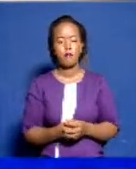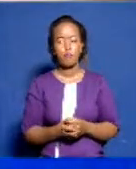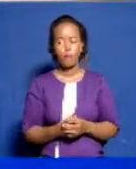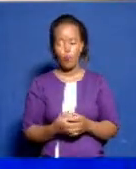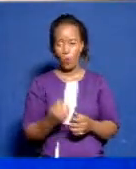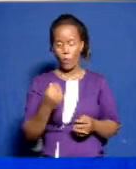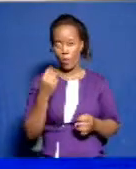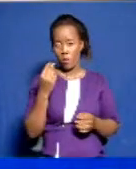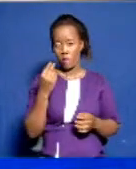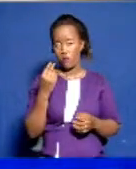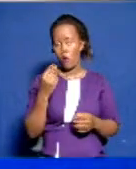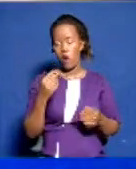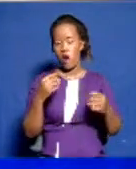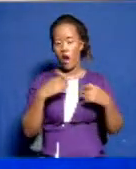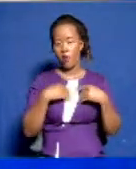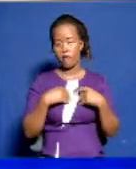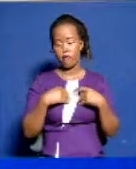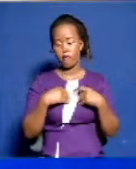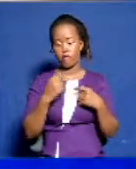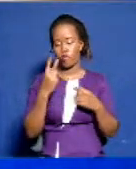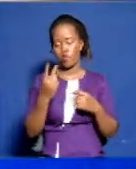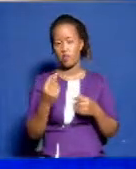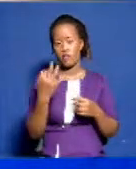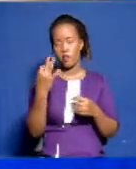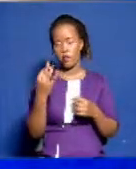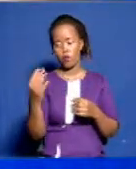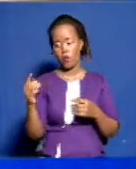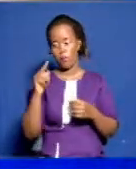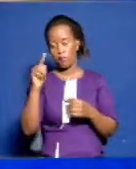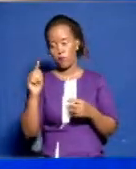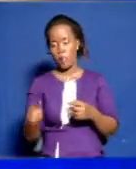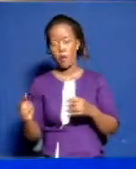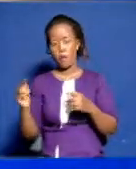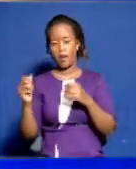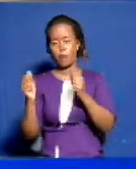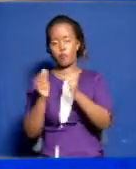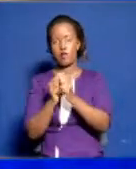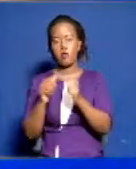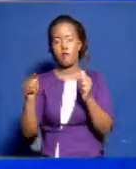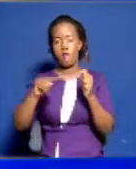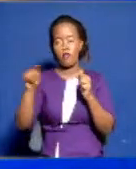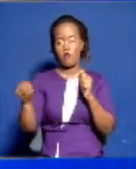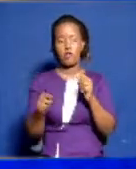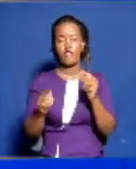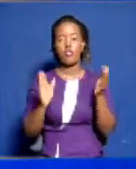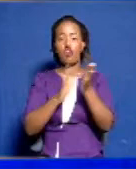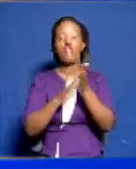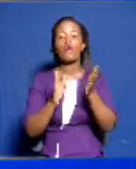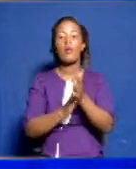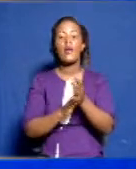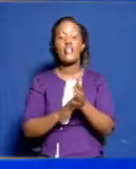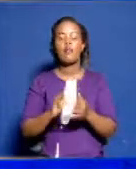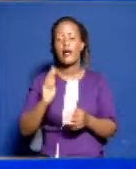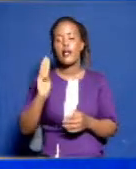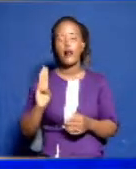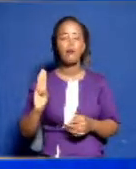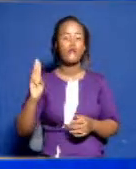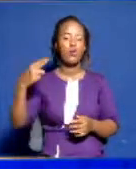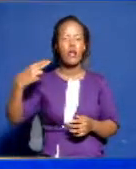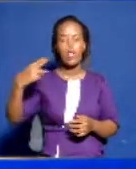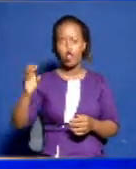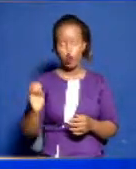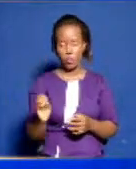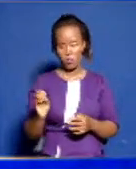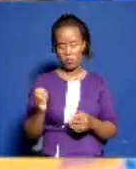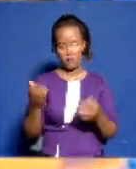1.5 per 10,000 to 23 per 10,000 as recommended by WHO. In